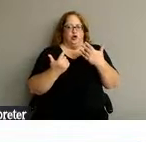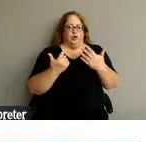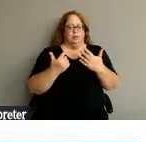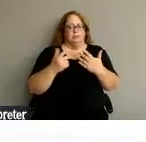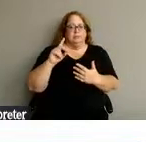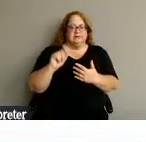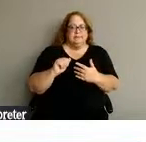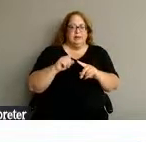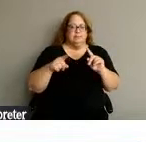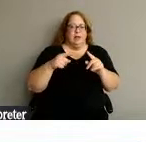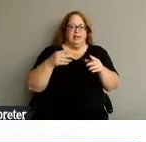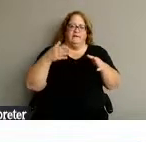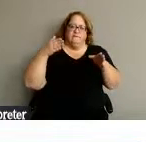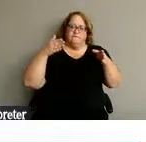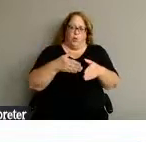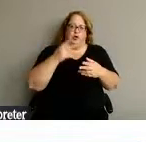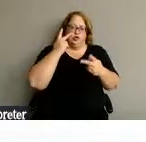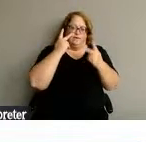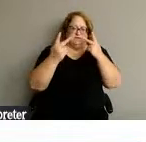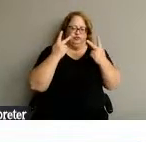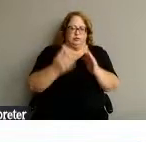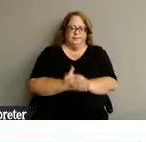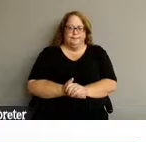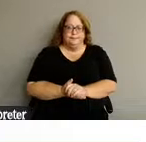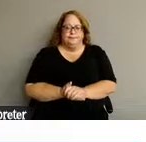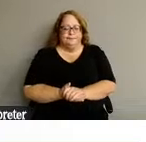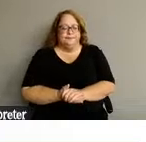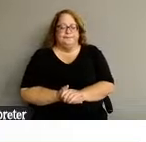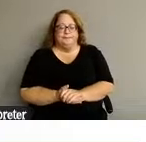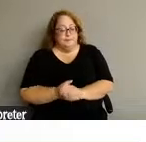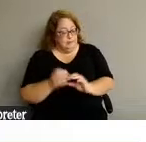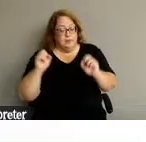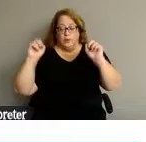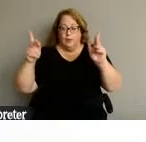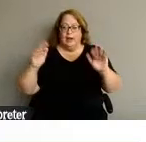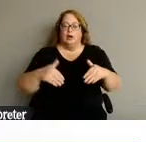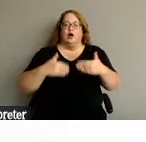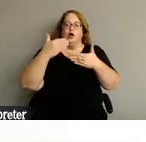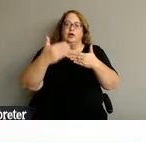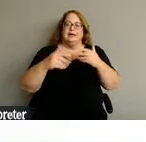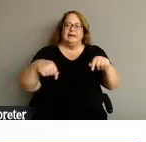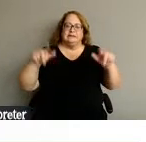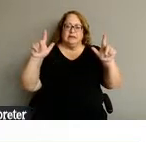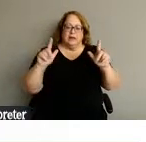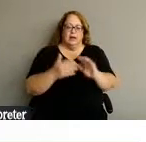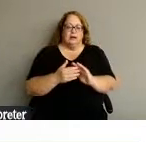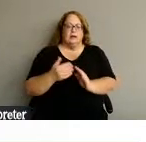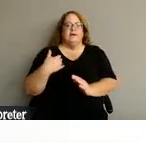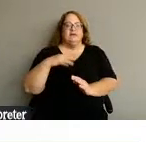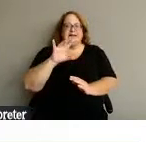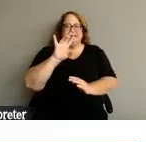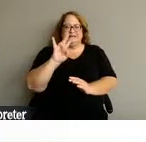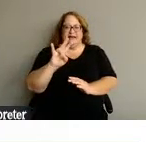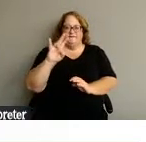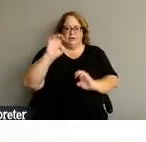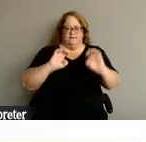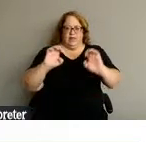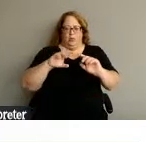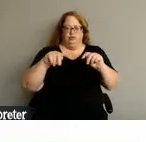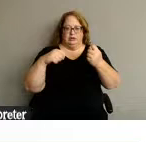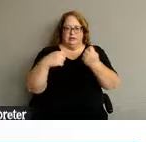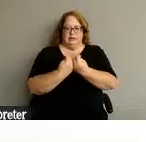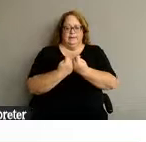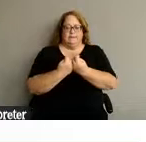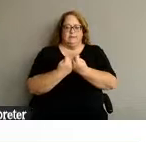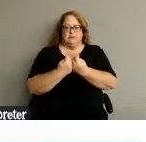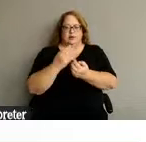main focus. Okay, so on our next slide, we have 7 evaluation teams that are